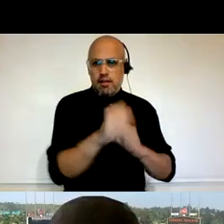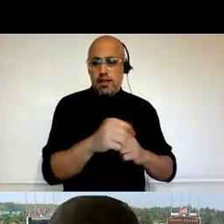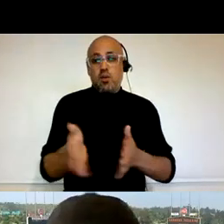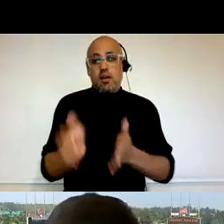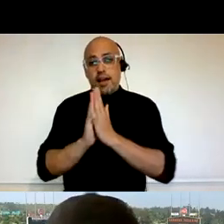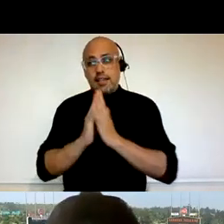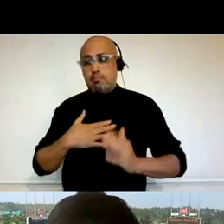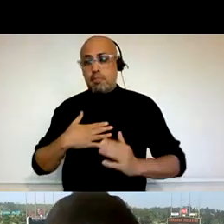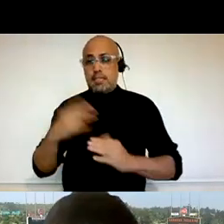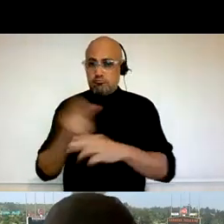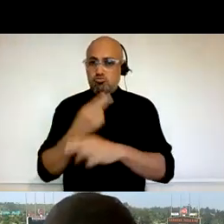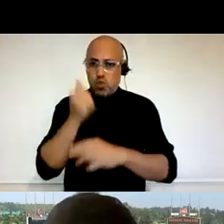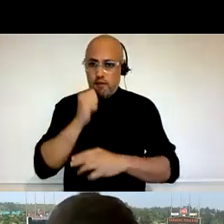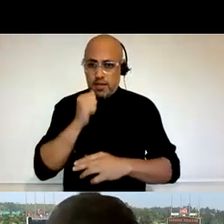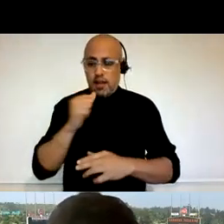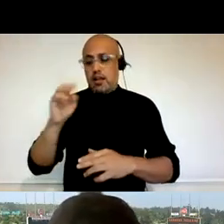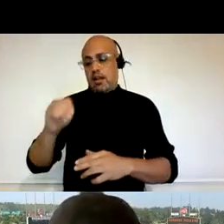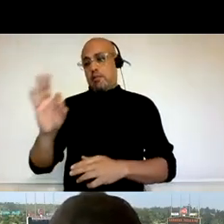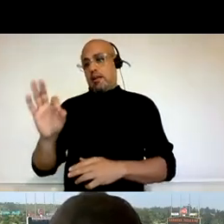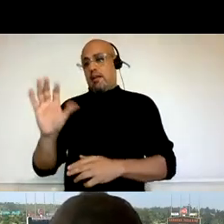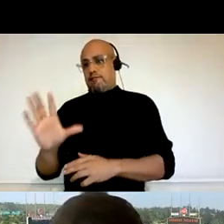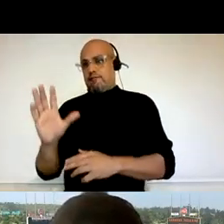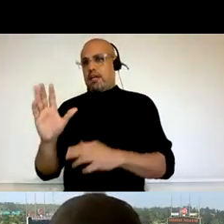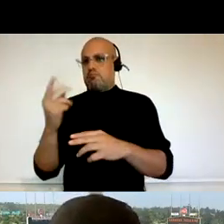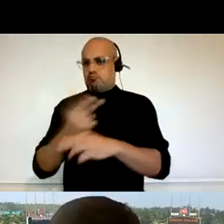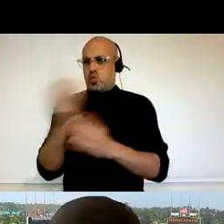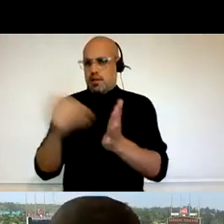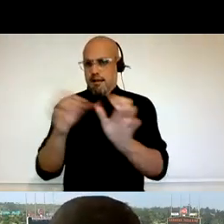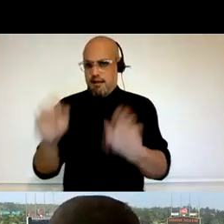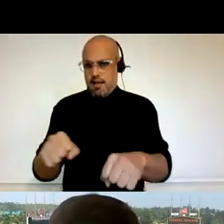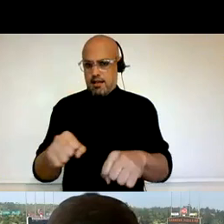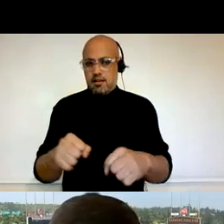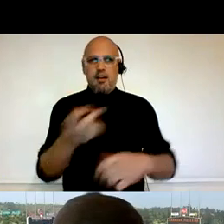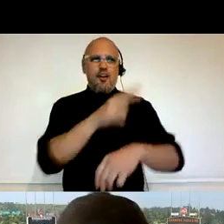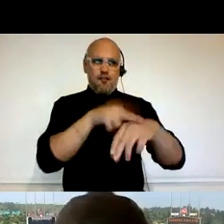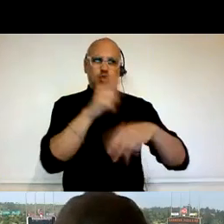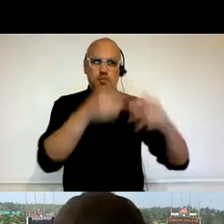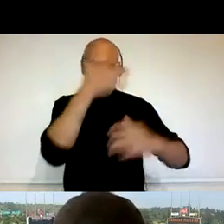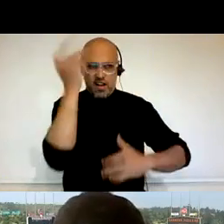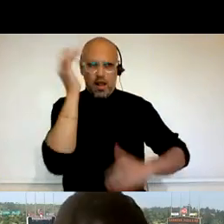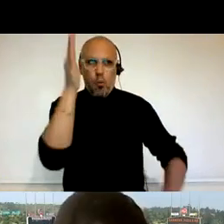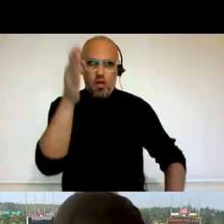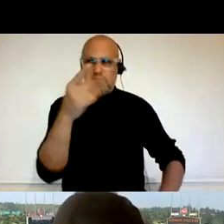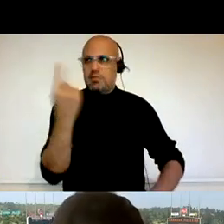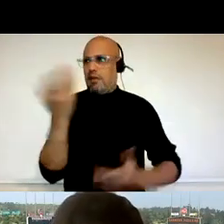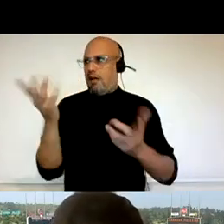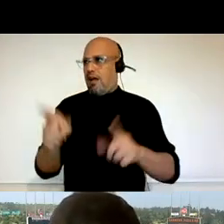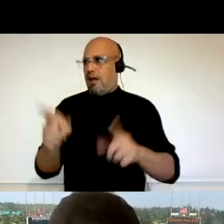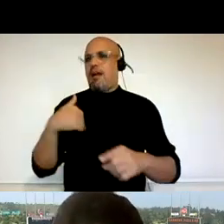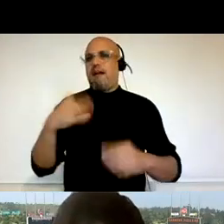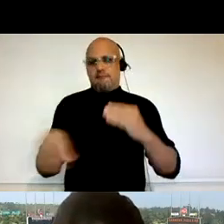They're reusable. Of course, we understand that some people aren't going to remember to bring them every day or something might happen. We have lots of